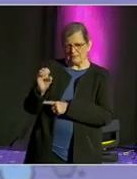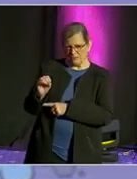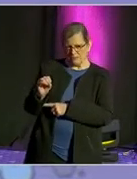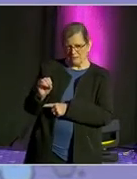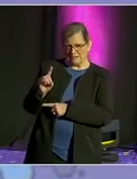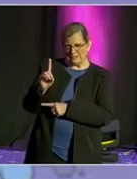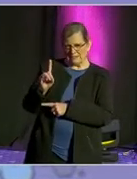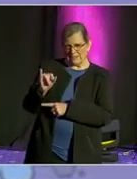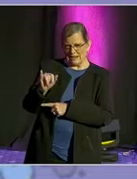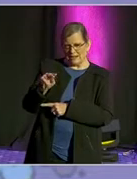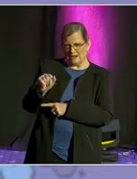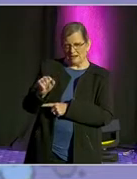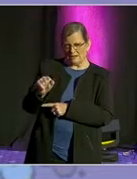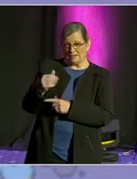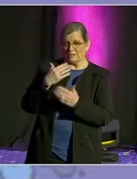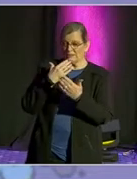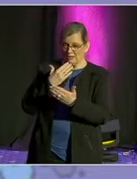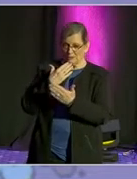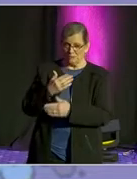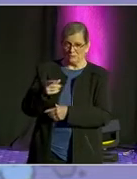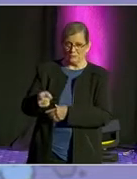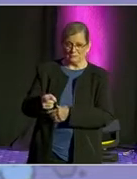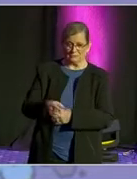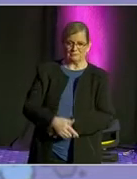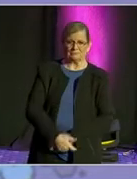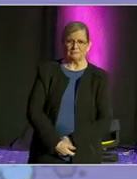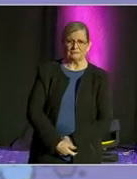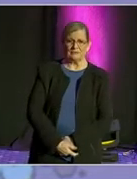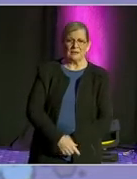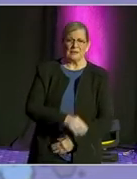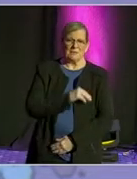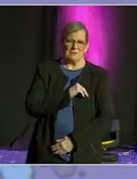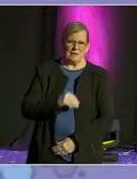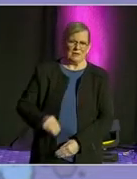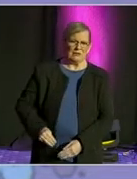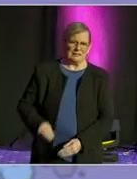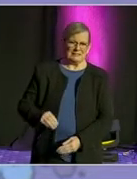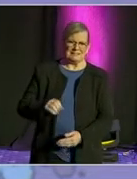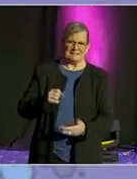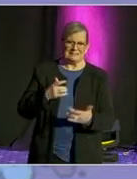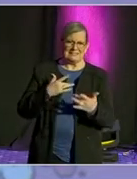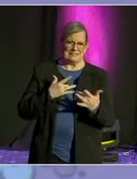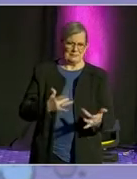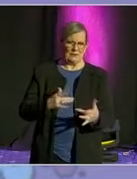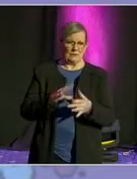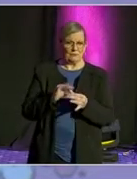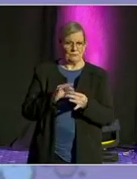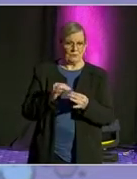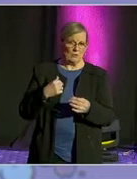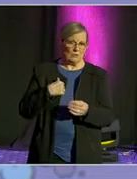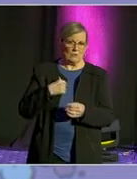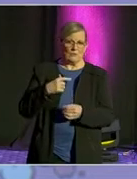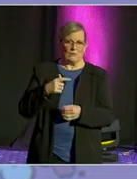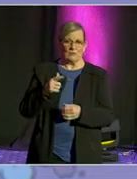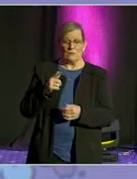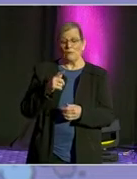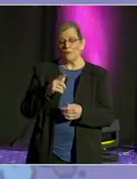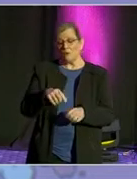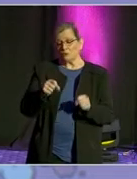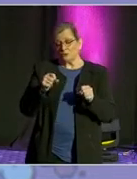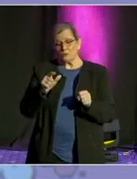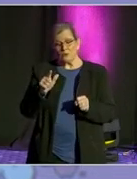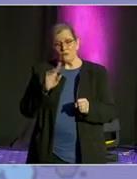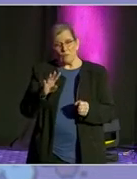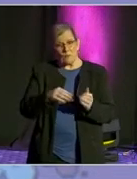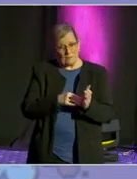Mayor referenced that normally we host about 24 million people in Washington, D.C., and the National Cherry Blossom Festival for us is really the